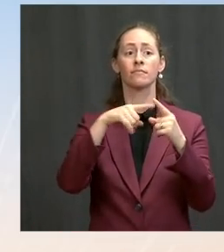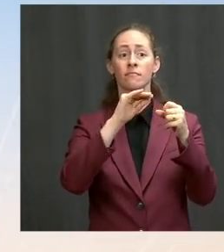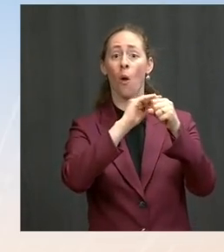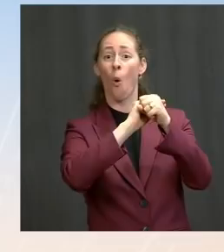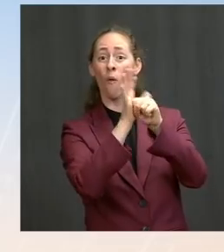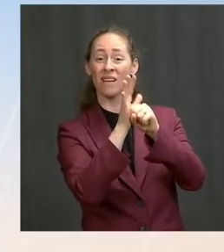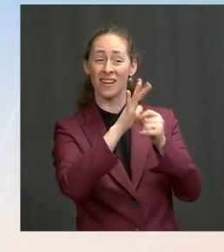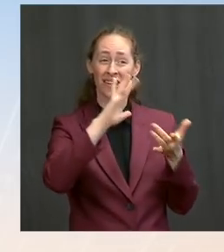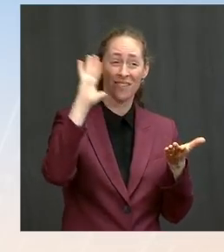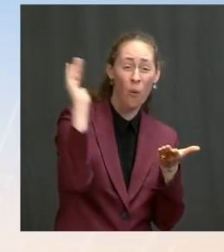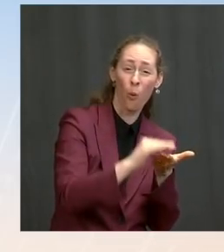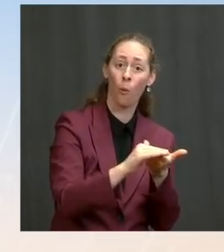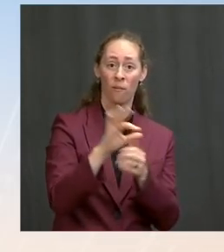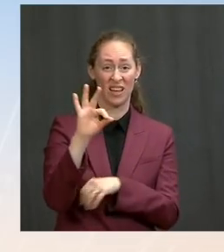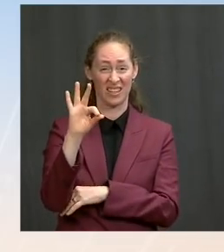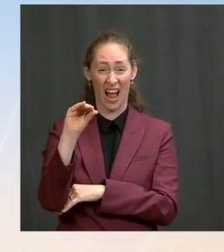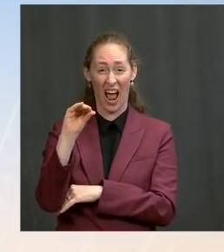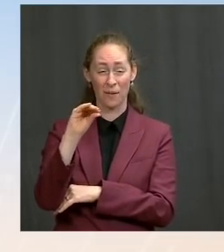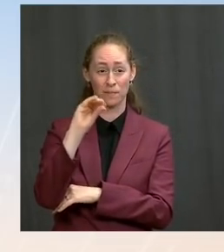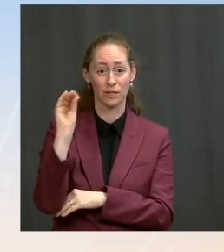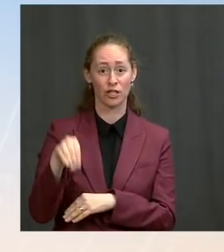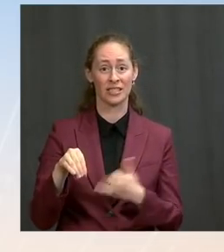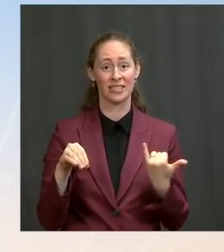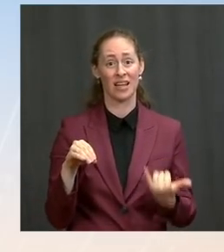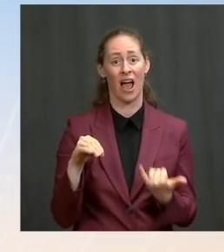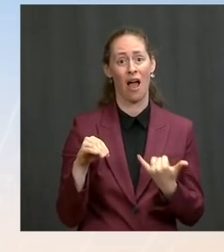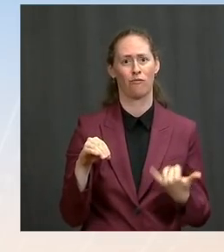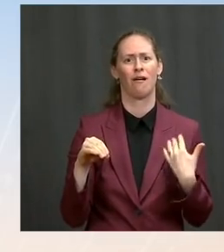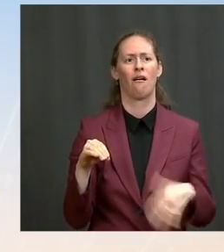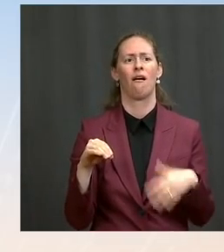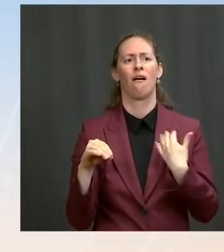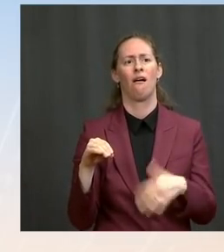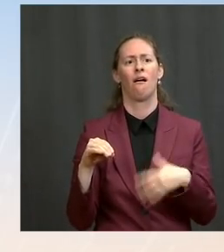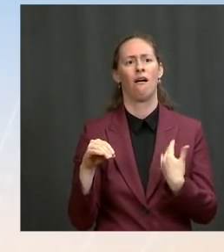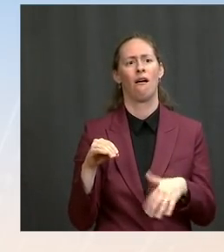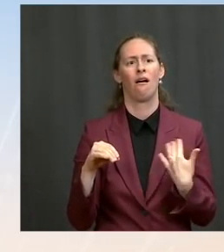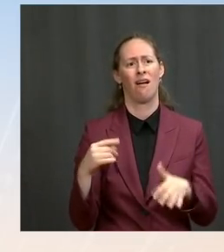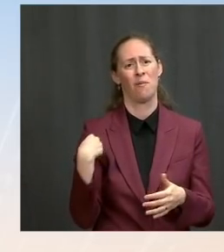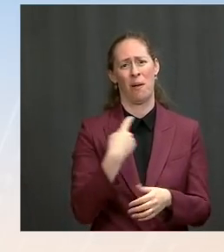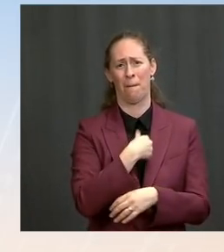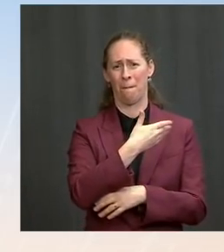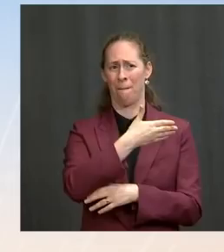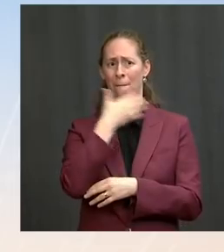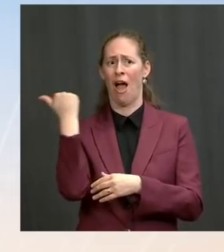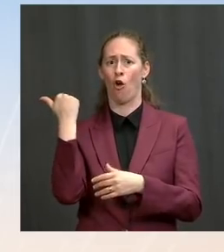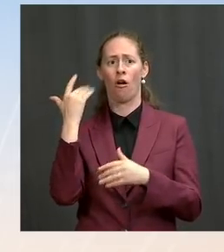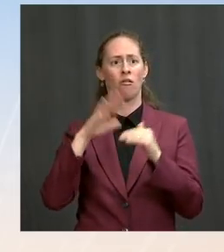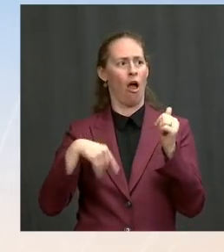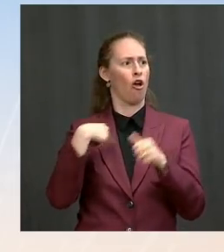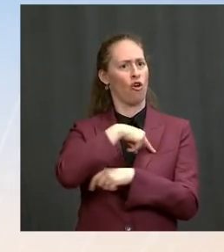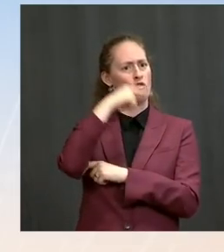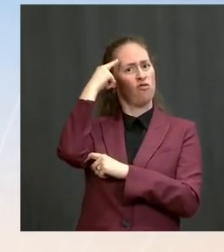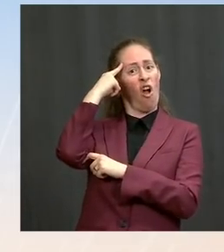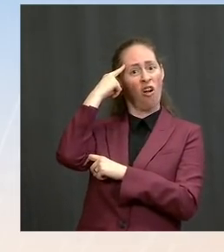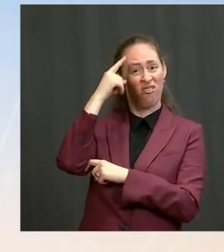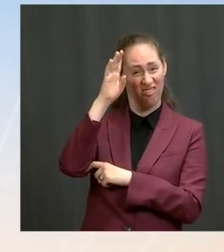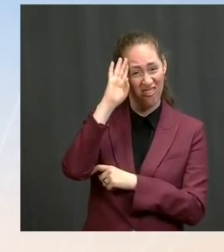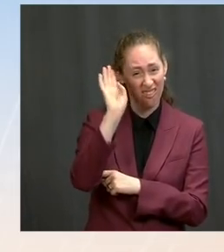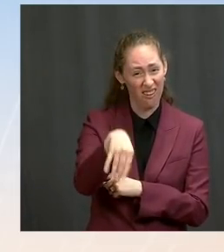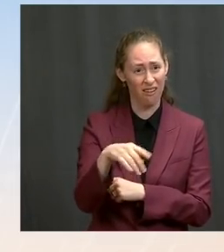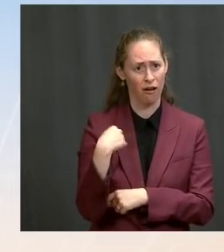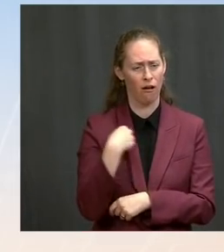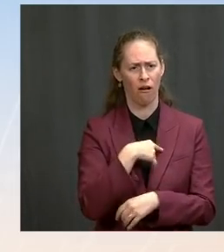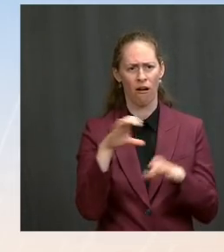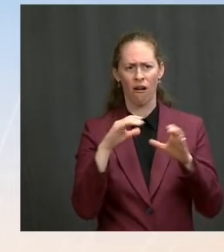90%. That's a huge, significant achievement. We are actually much farther than I think most people would have predicted we would be less than 6 months